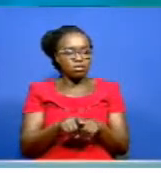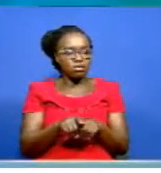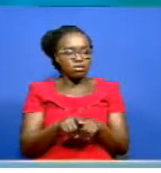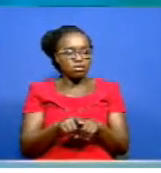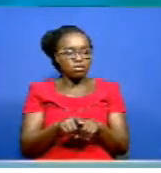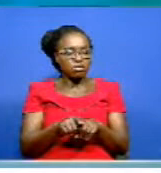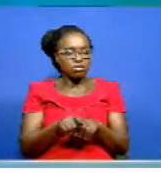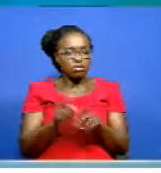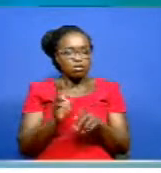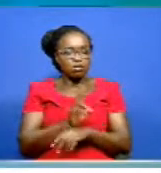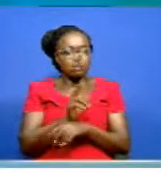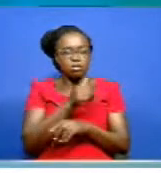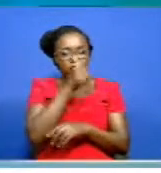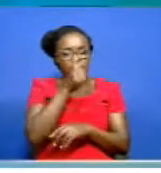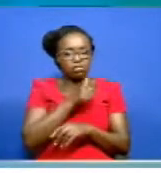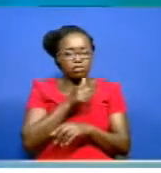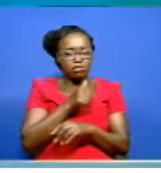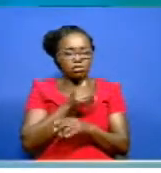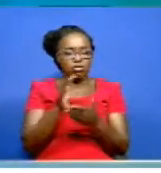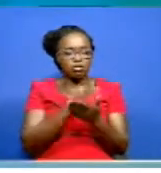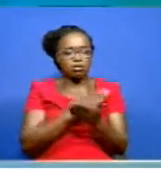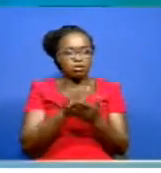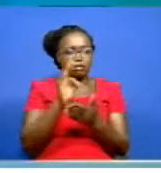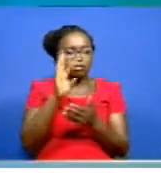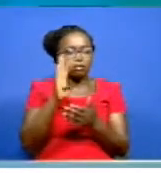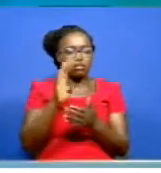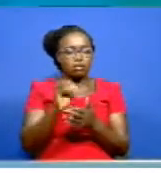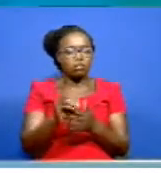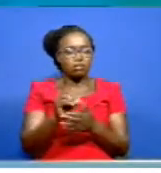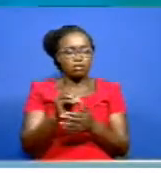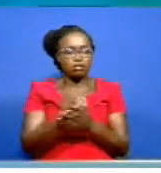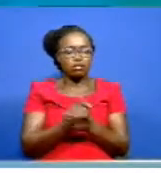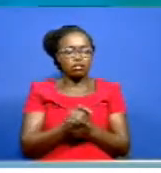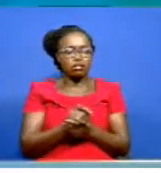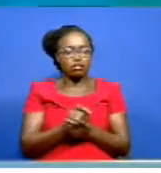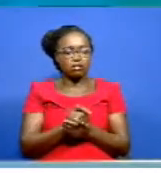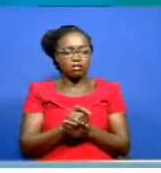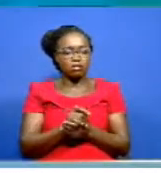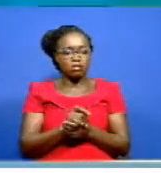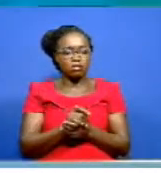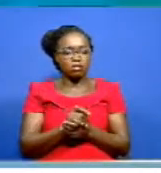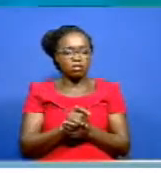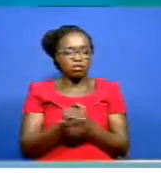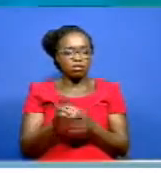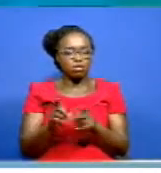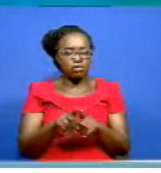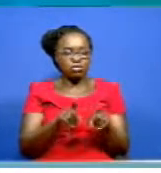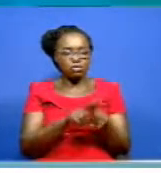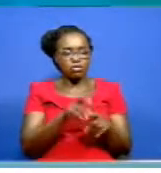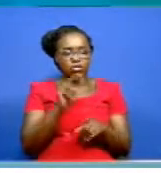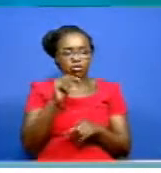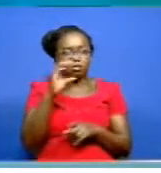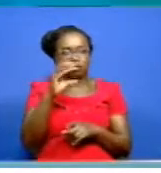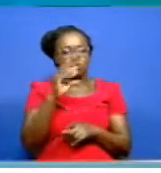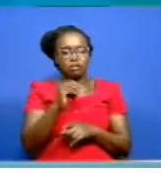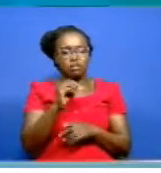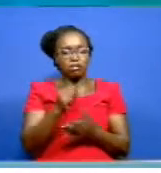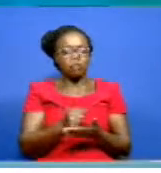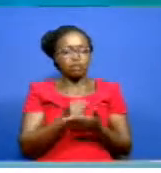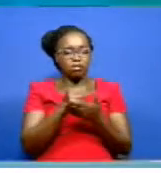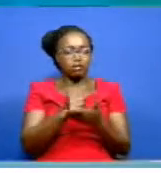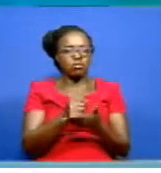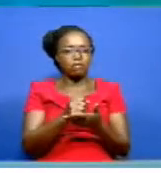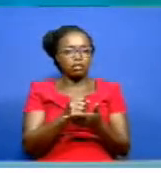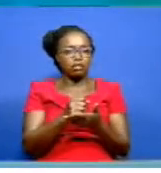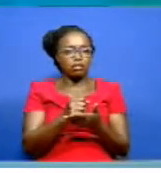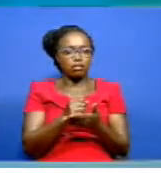utilizing the private sector, the FBOs, that is the faith-based organizations, as well as the NGOs to assist us in this.